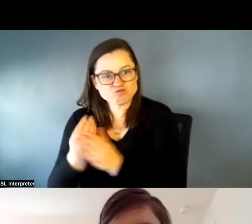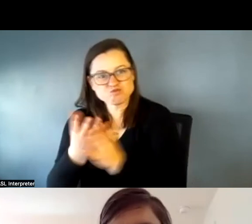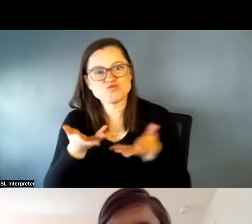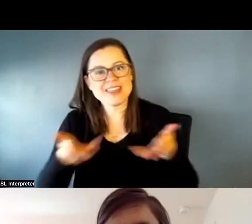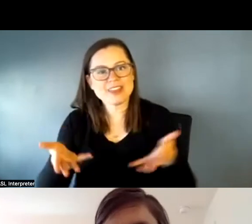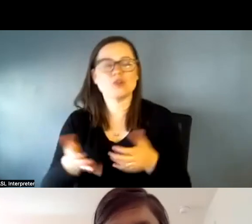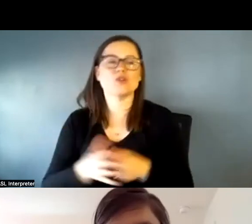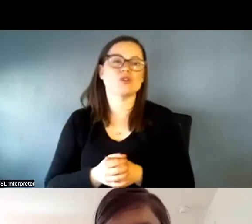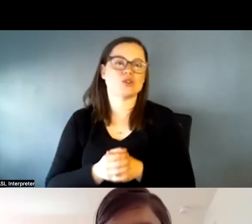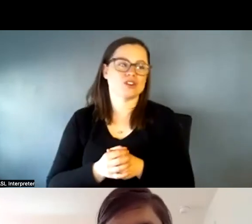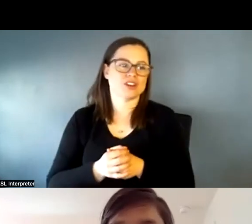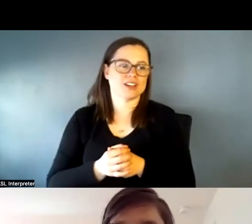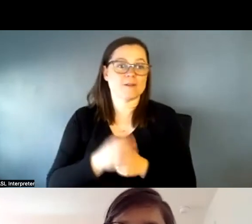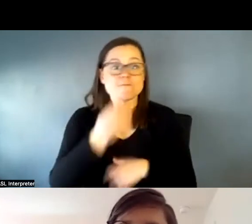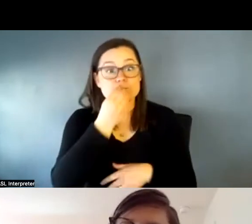life and food,